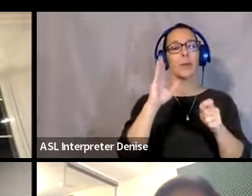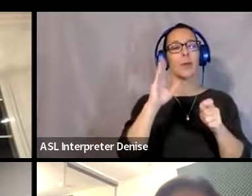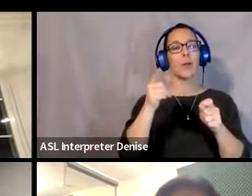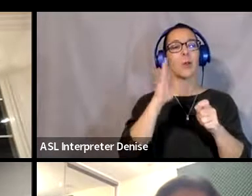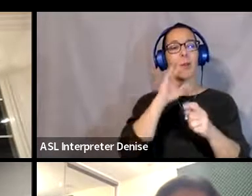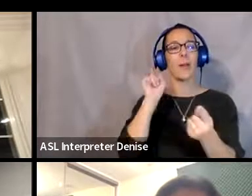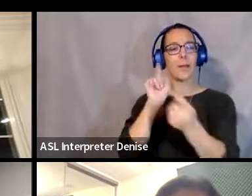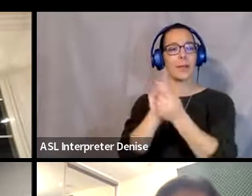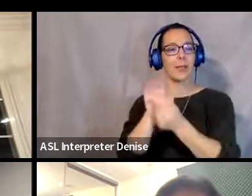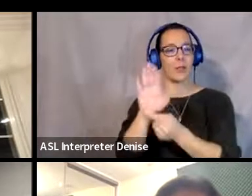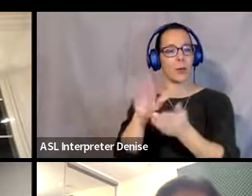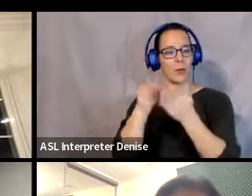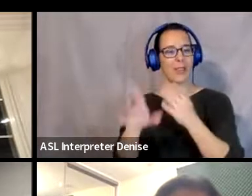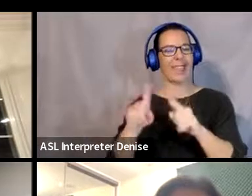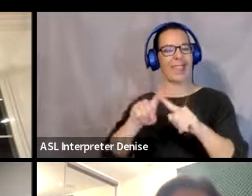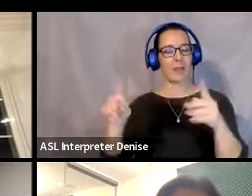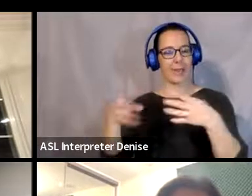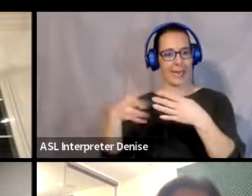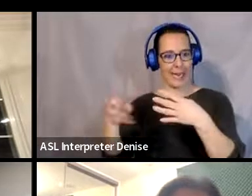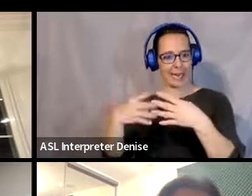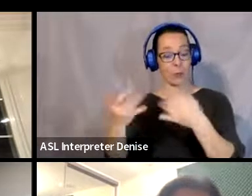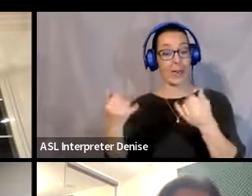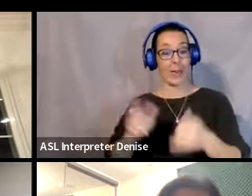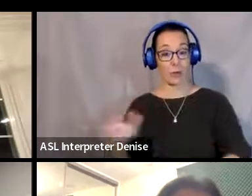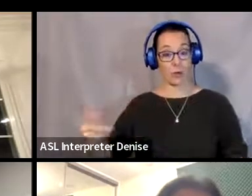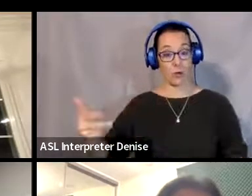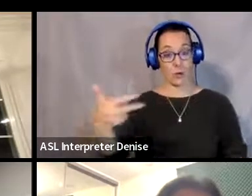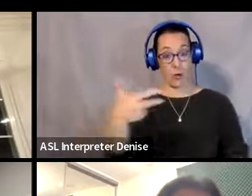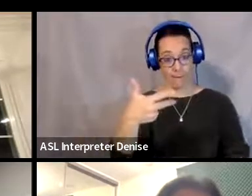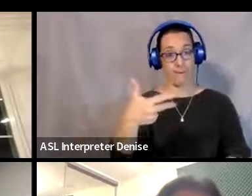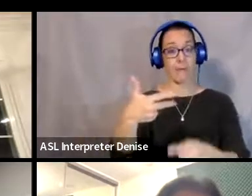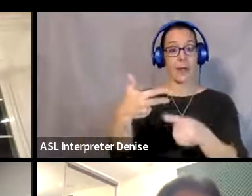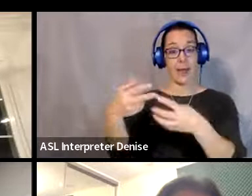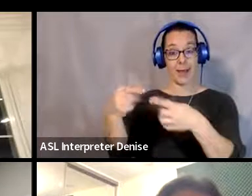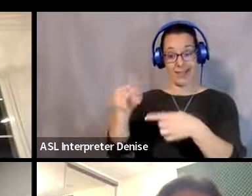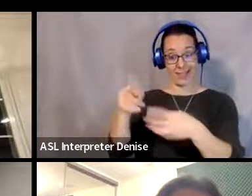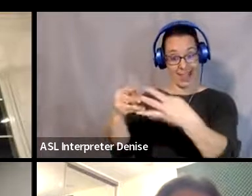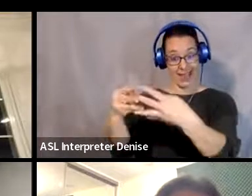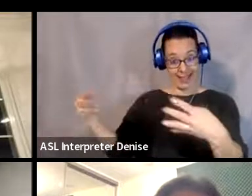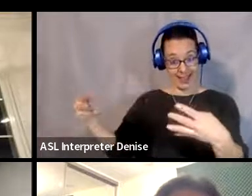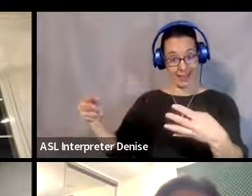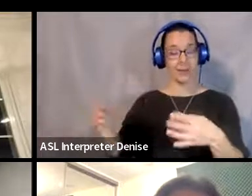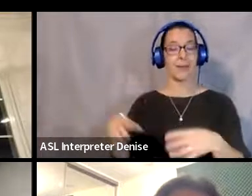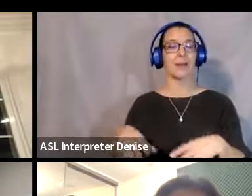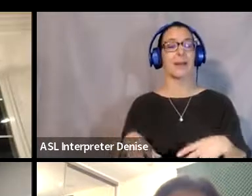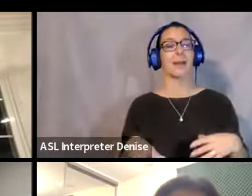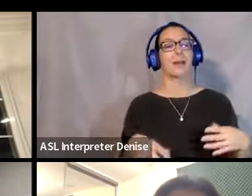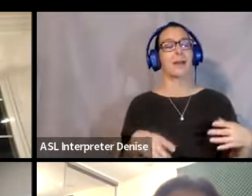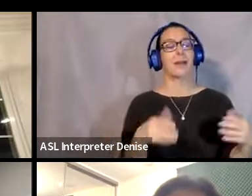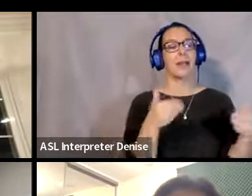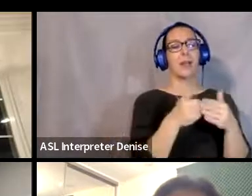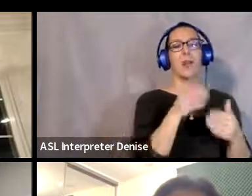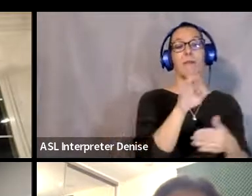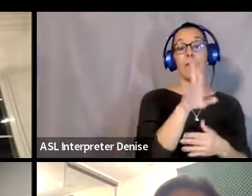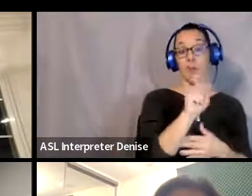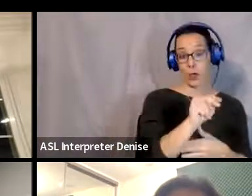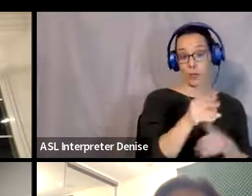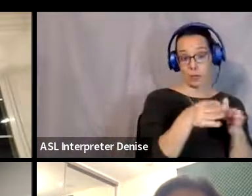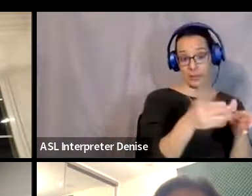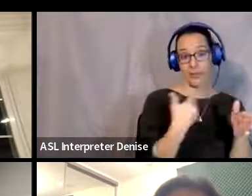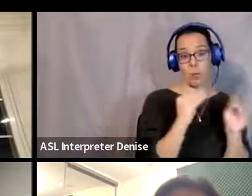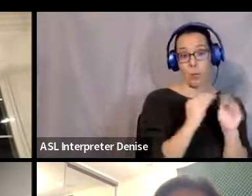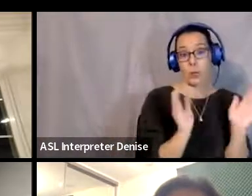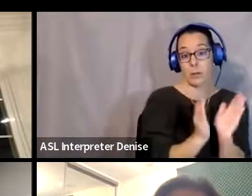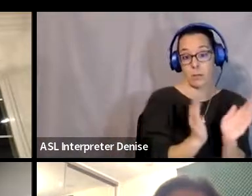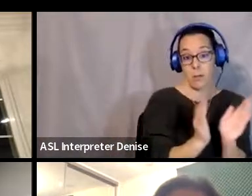off at is the bigger gate. Up toward the the 30th Street, or Fern Street rather, there's a smaller gate,